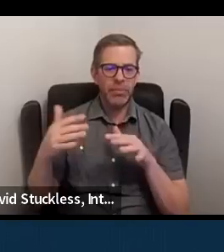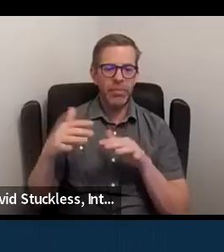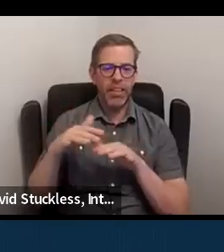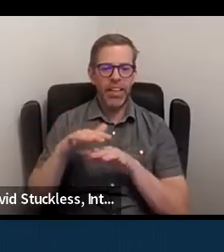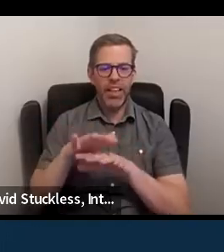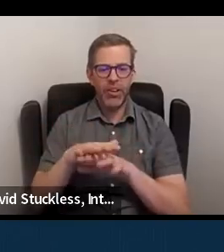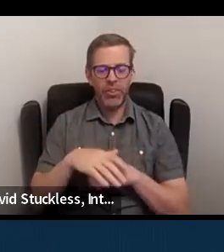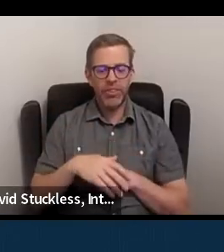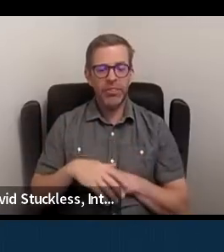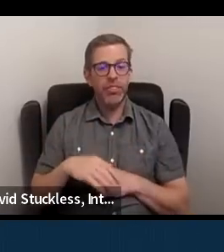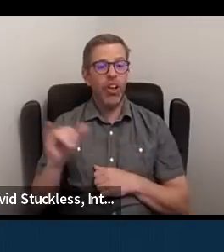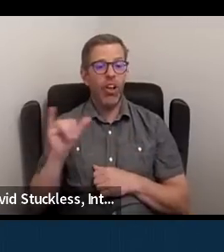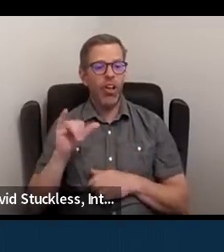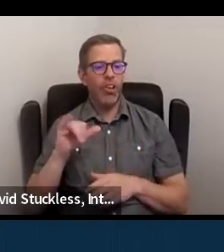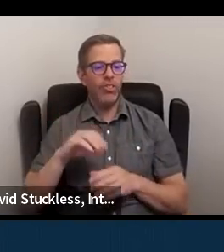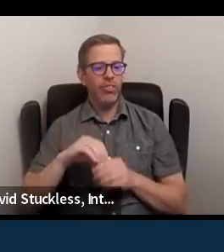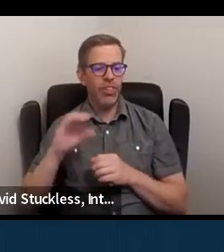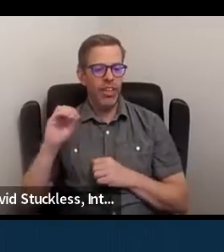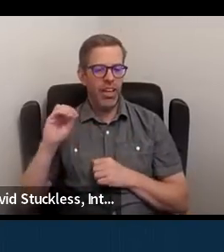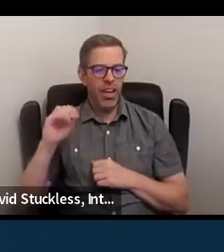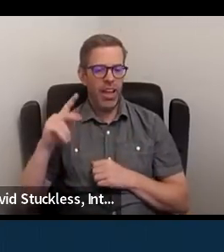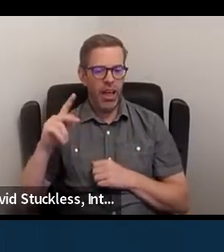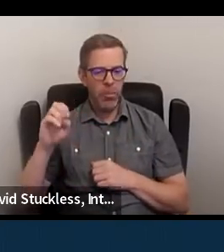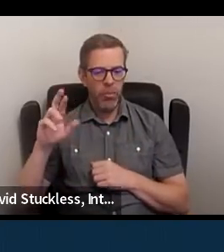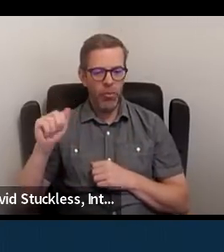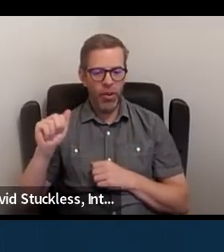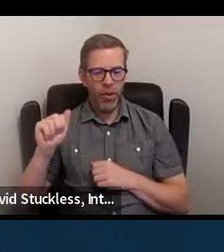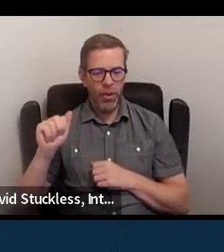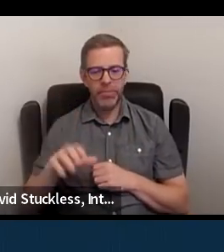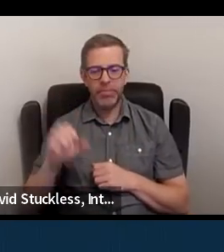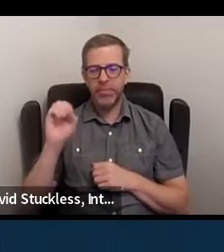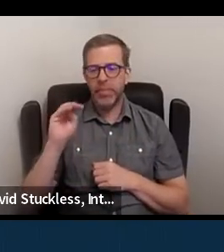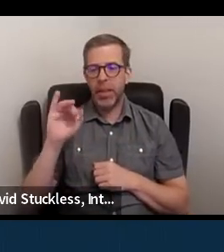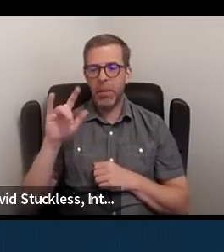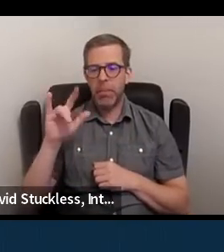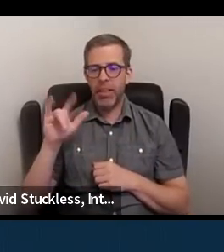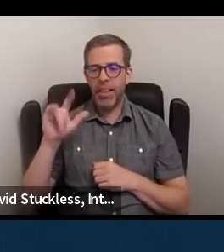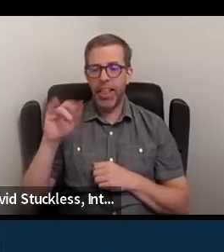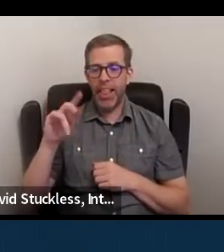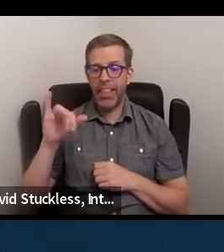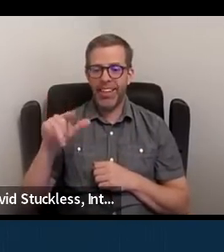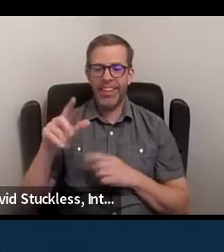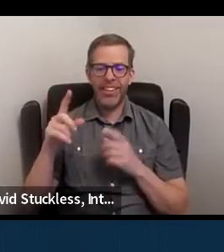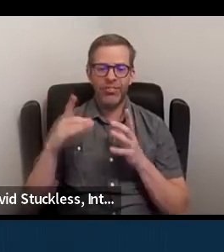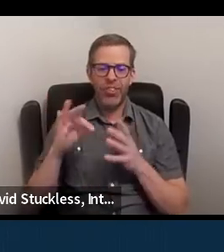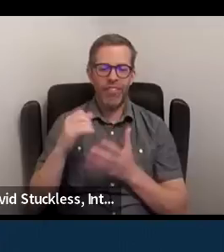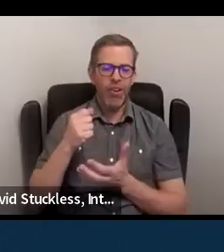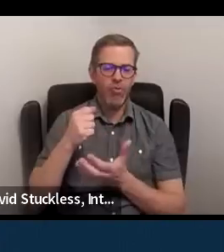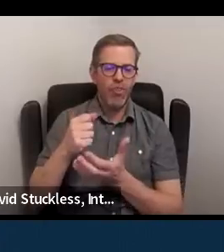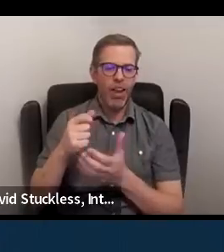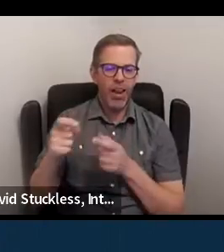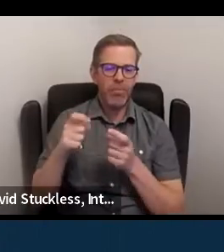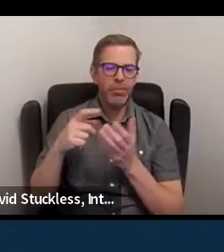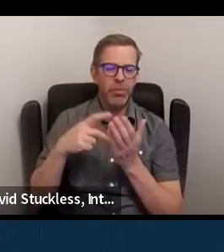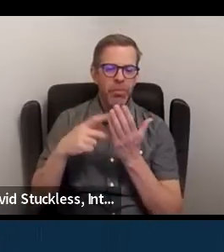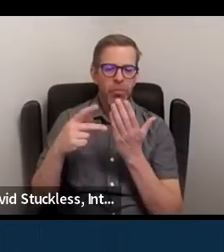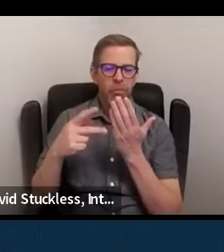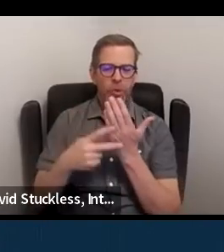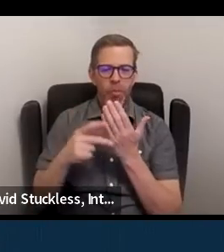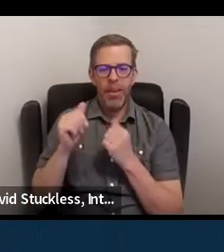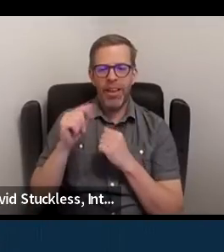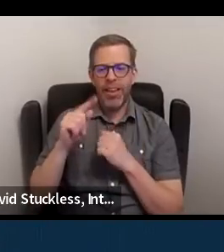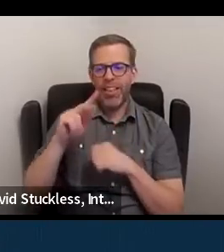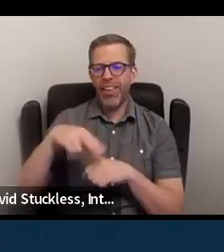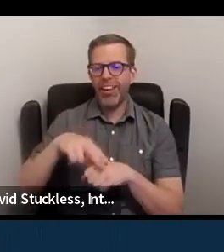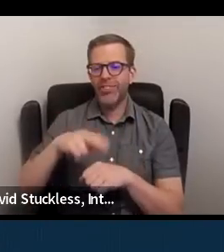Integration, also in OPERA. Emily Lindy, who is the director of the Grants Management Program at the